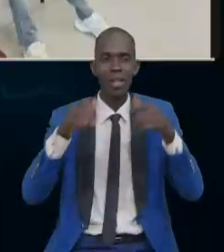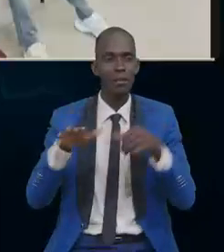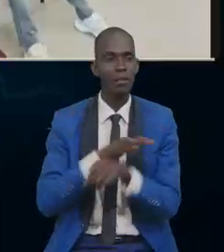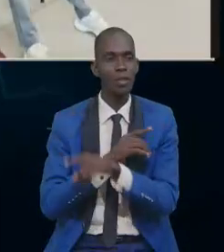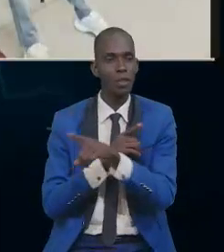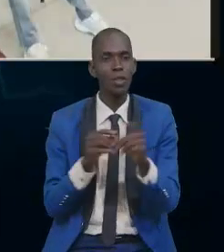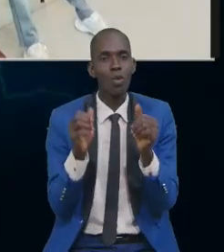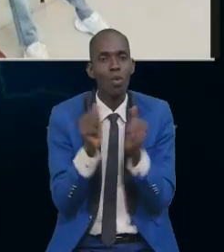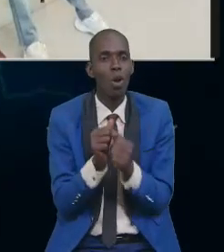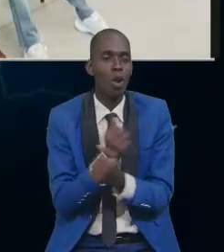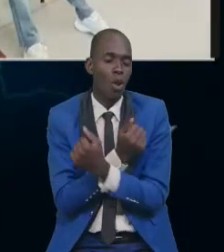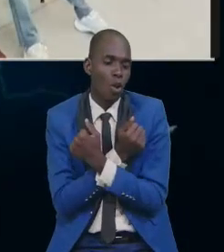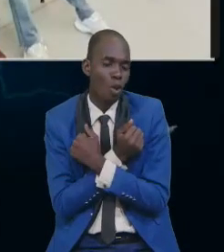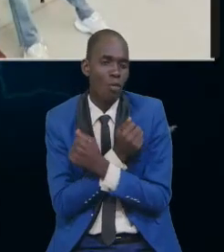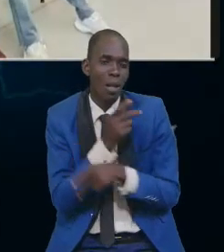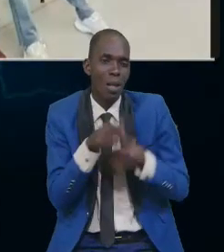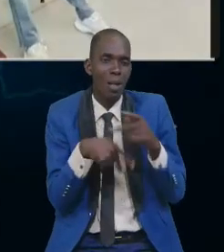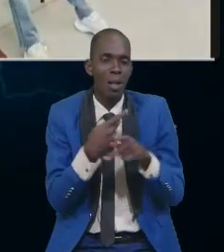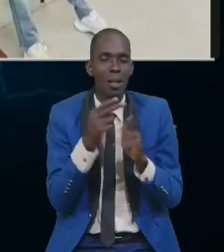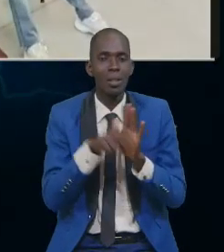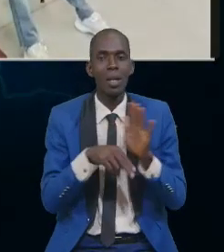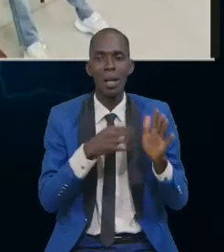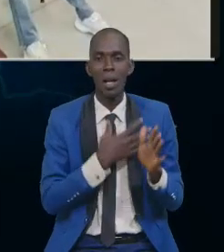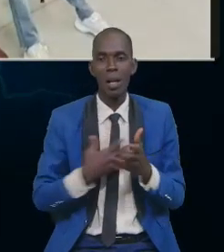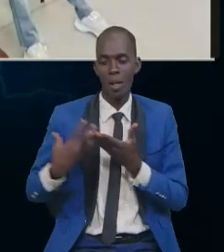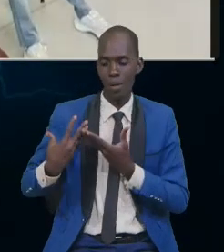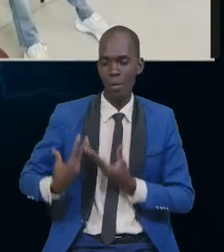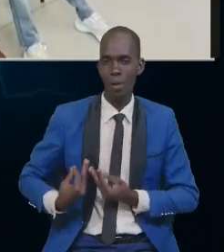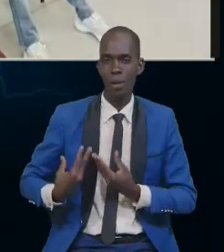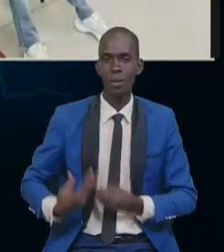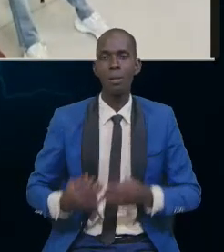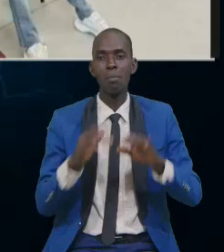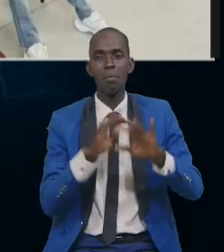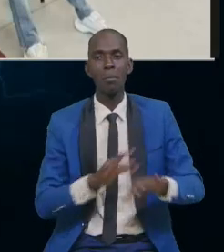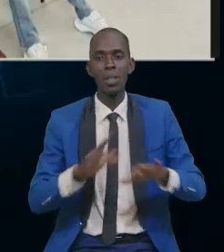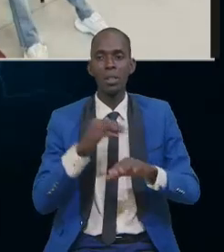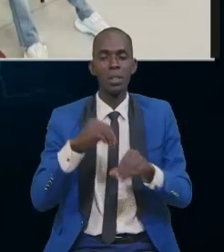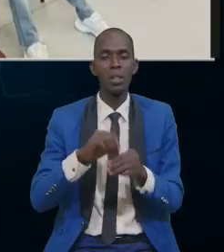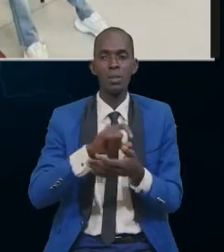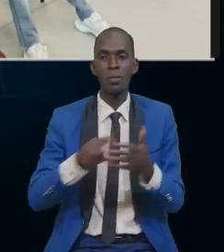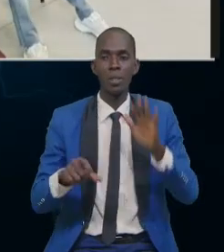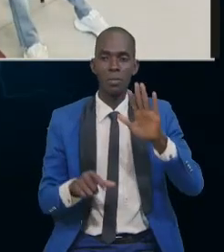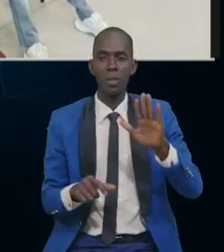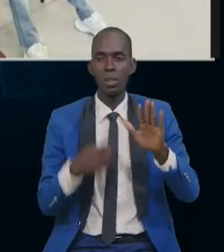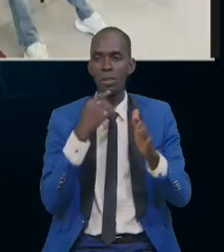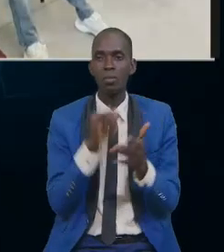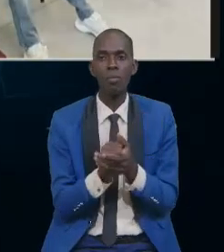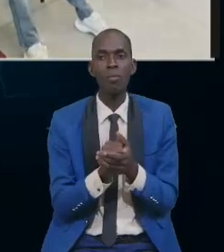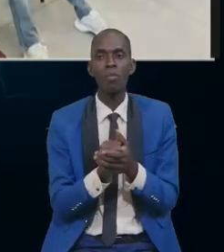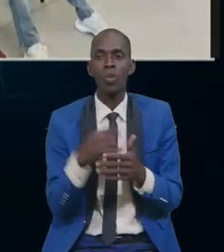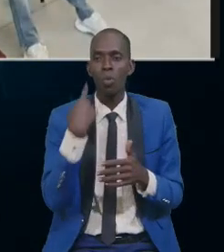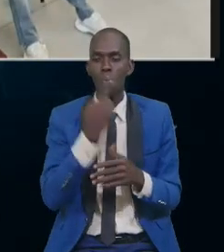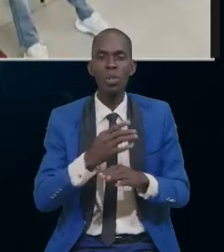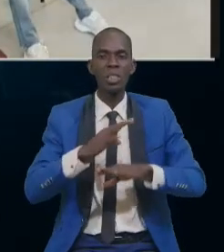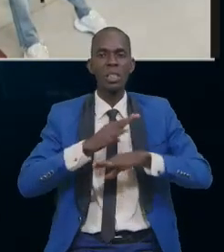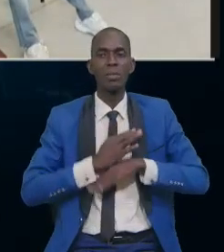and tender mercies. Look at verse 5. It says, who satisfies thy mouth with